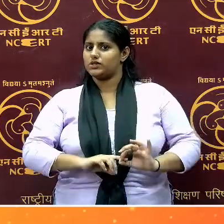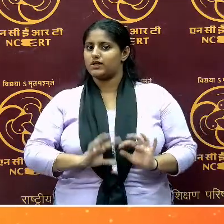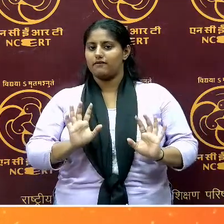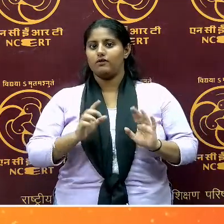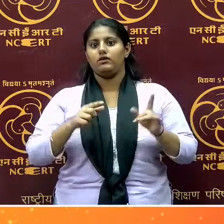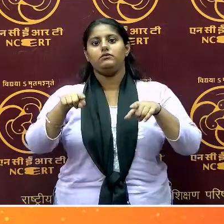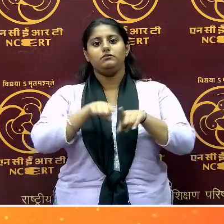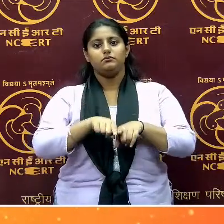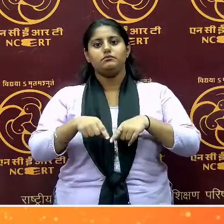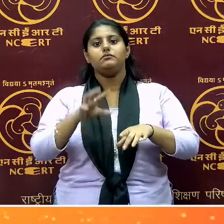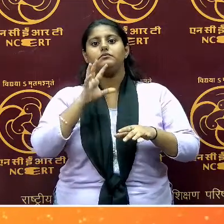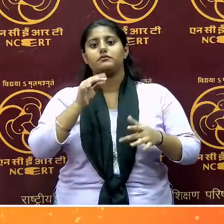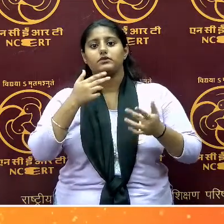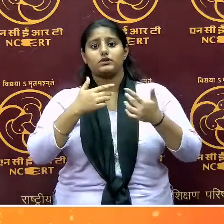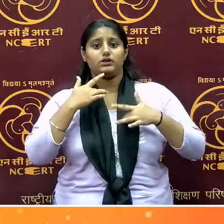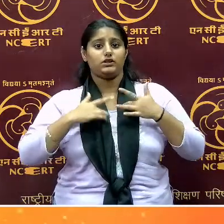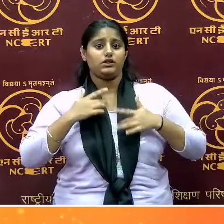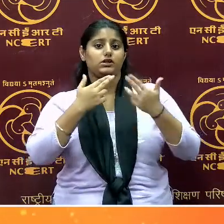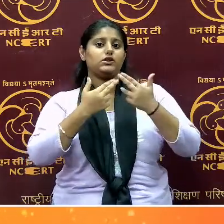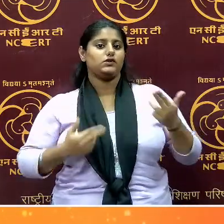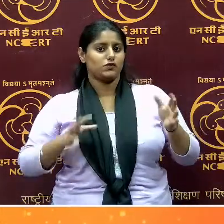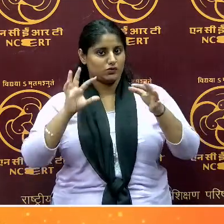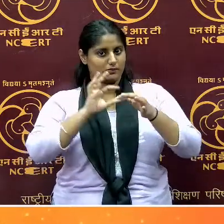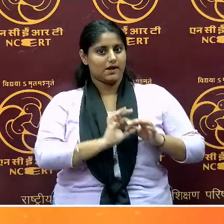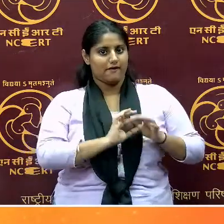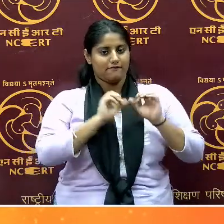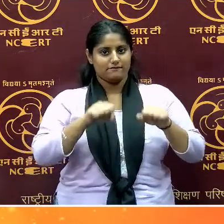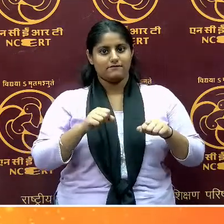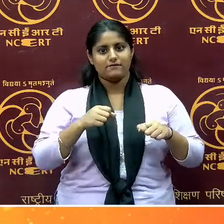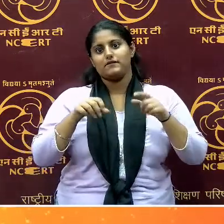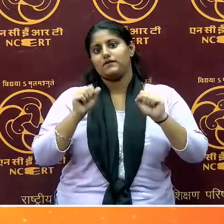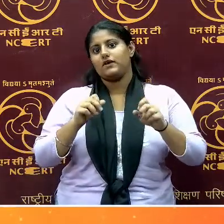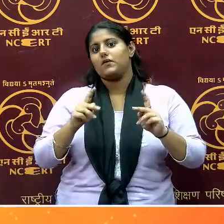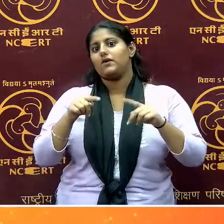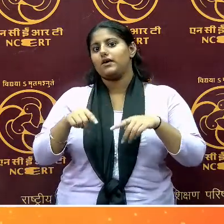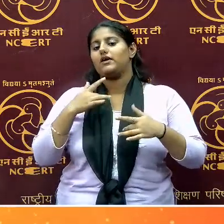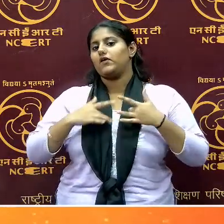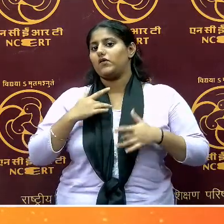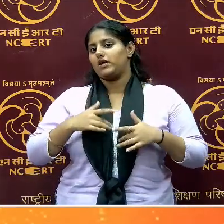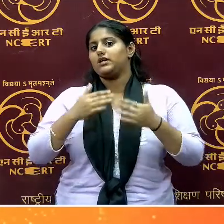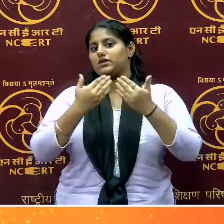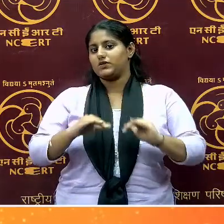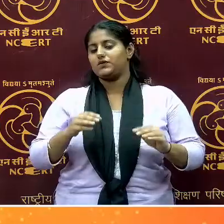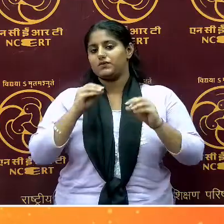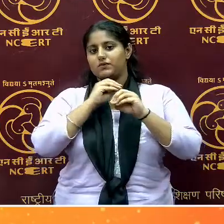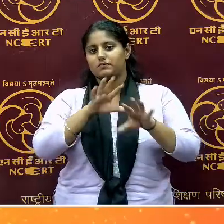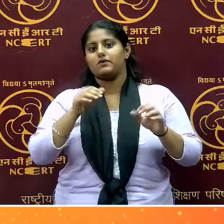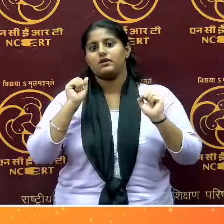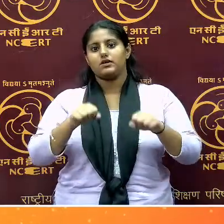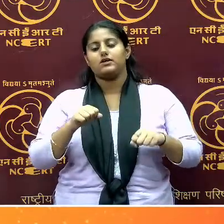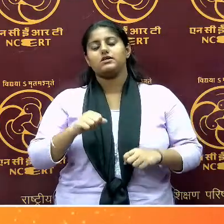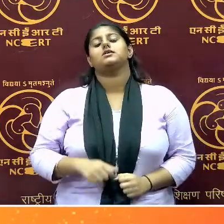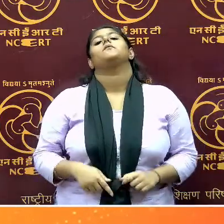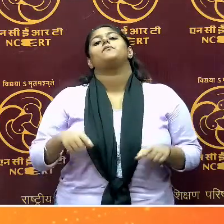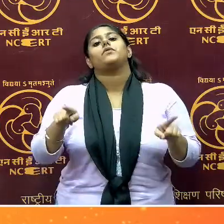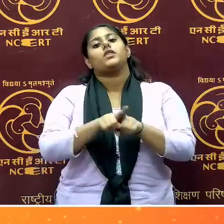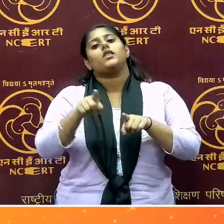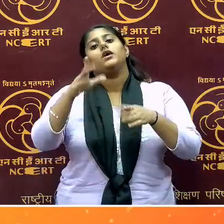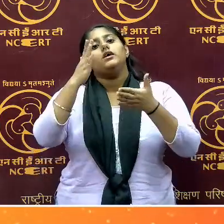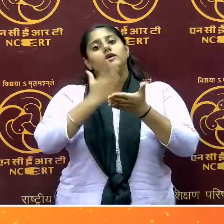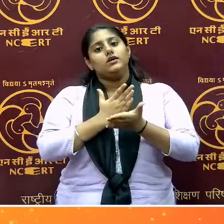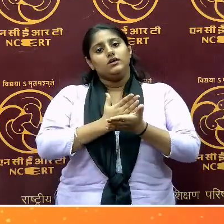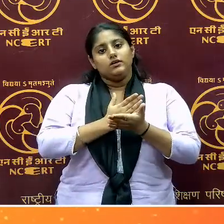listen to a very interesting story also. Okay, so it is going to be very interesting for our students. Yes. Okay. As this chapter, children deals